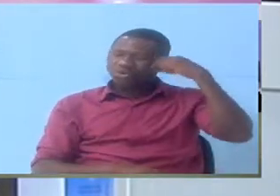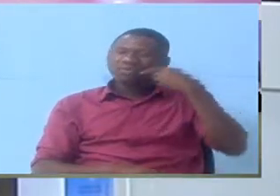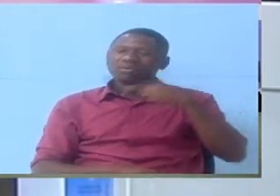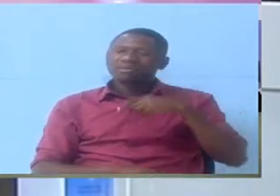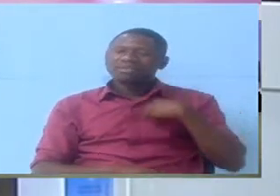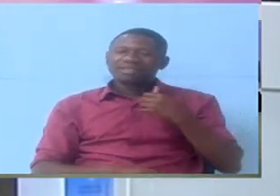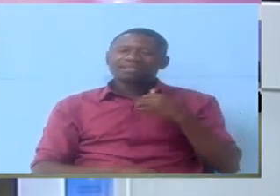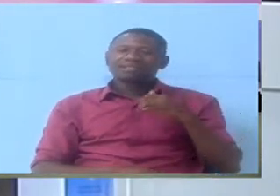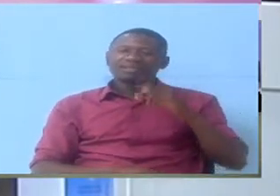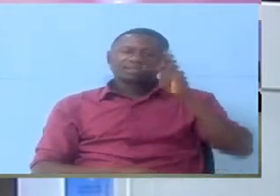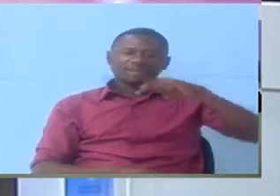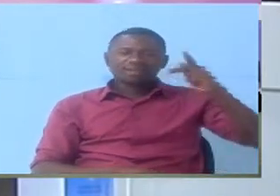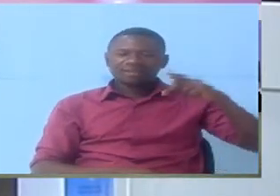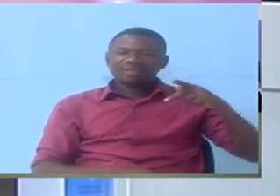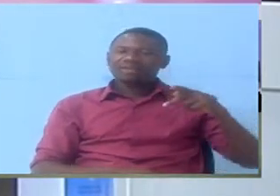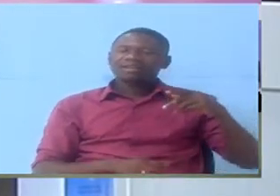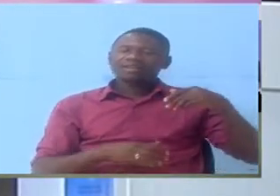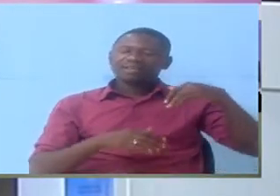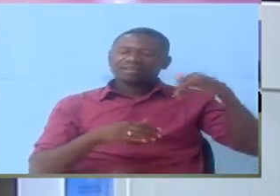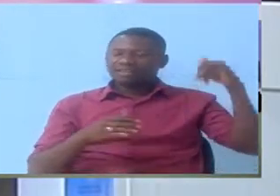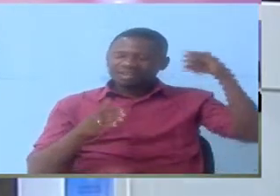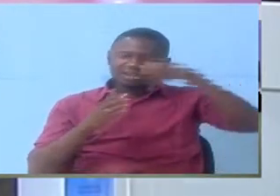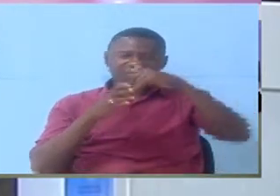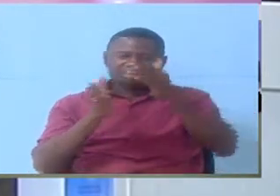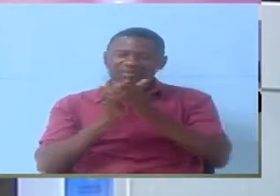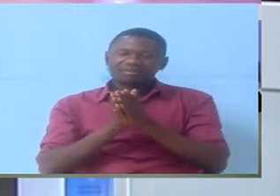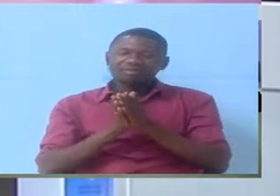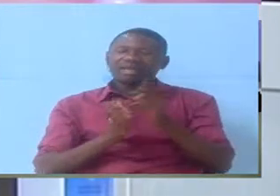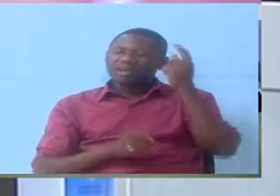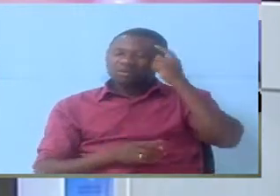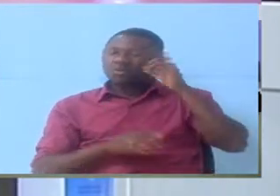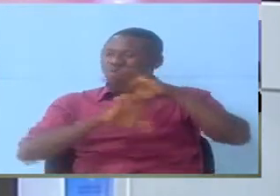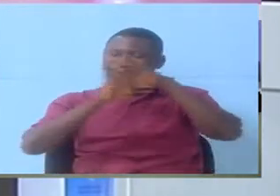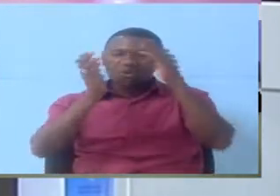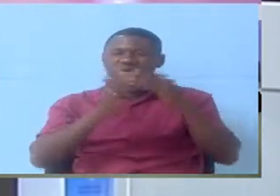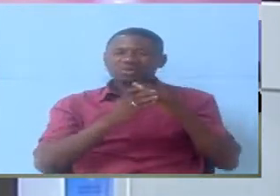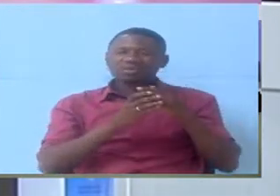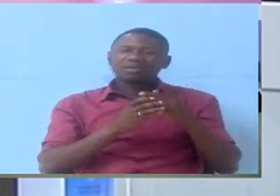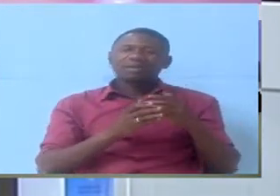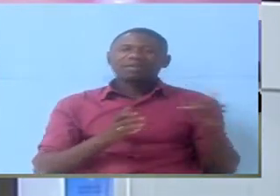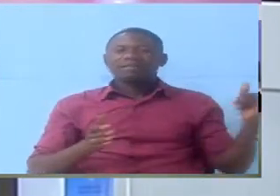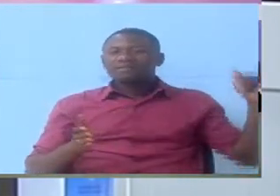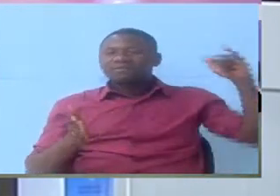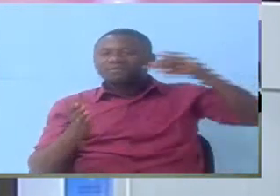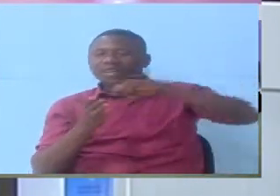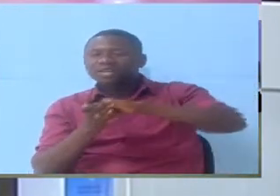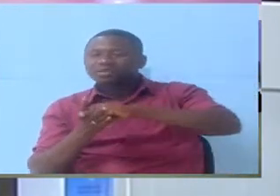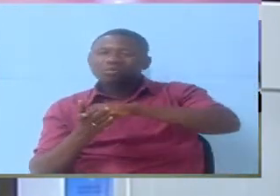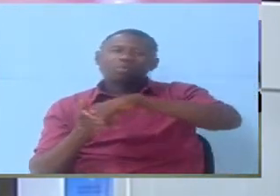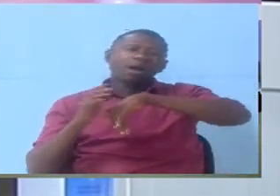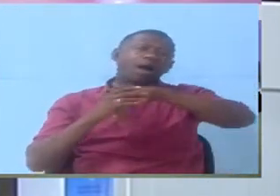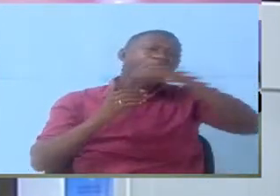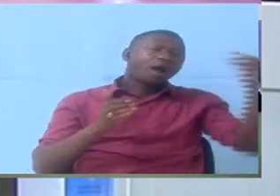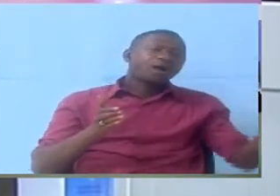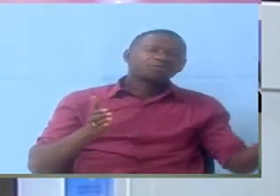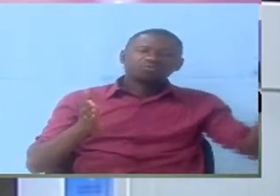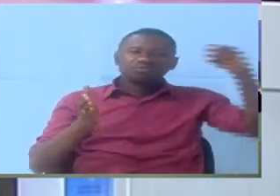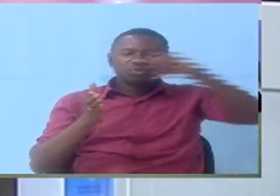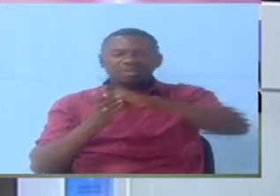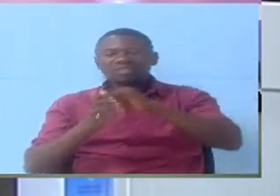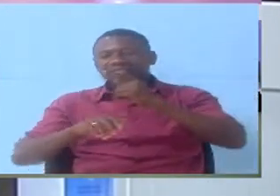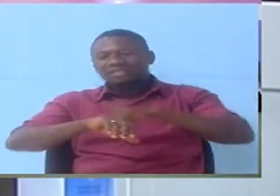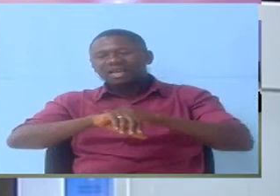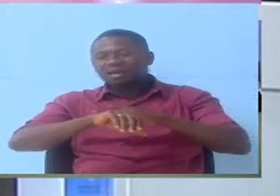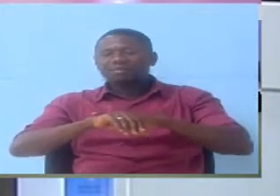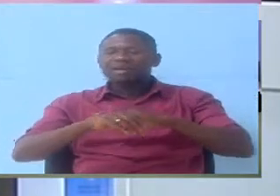schedules. Ngai la kuluntila tani na watu lubelo. The flight that comes in and out of Jomo Kenyatta Airport. Kuluntila lu kana watu maneka